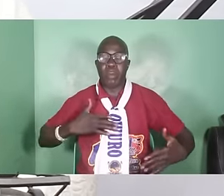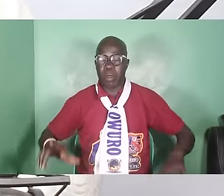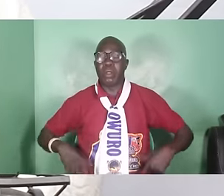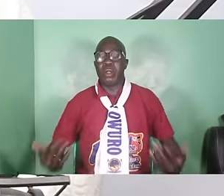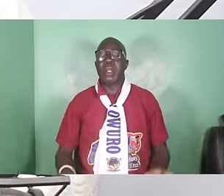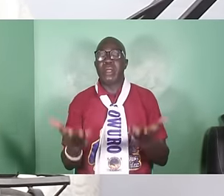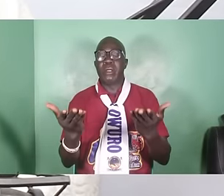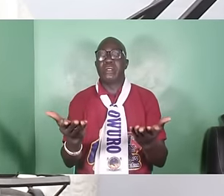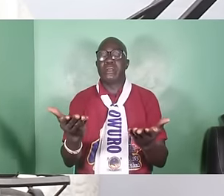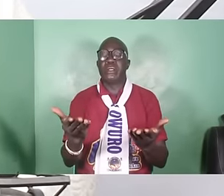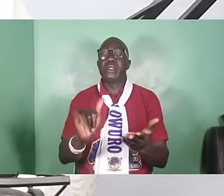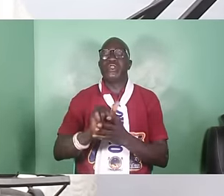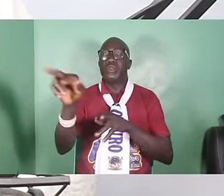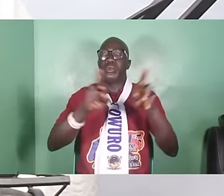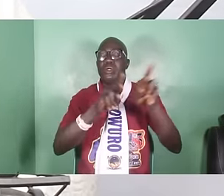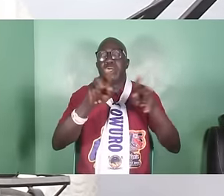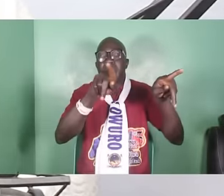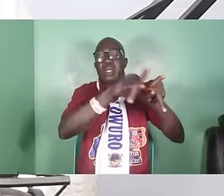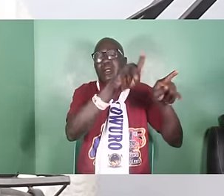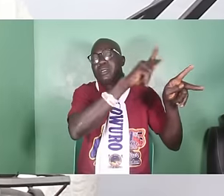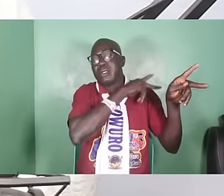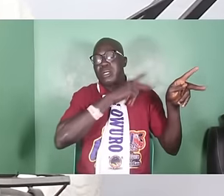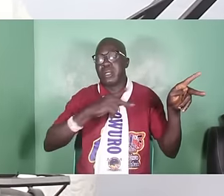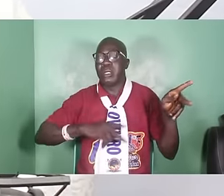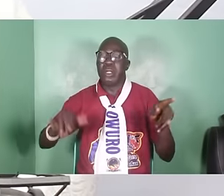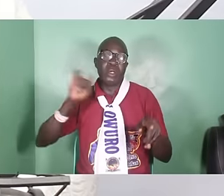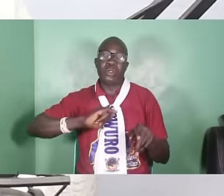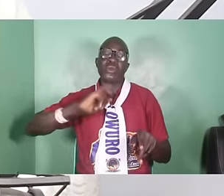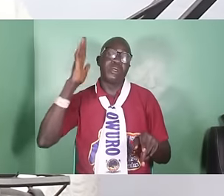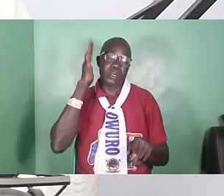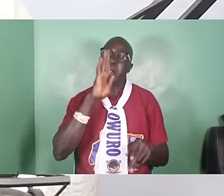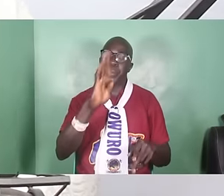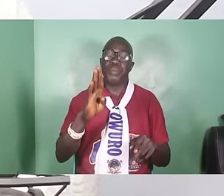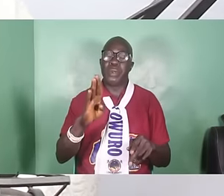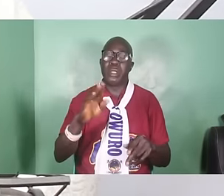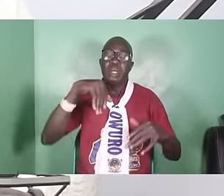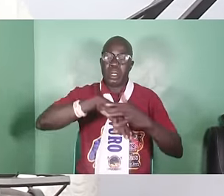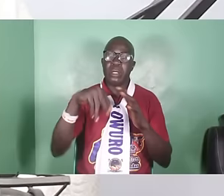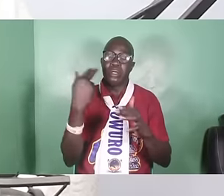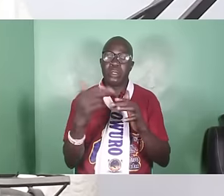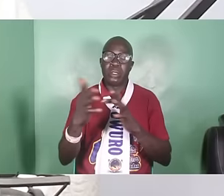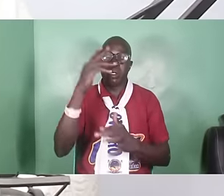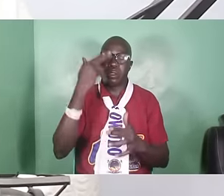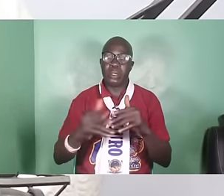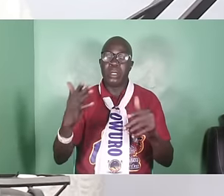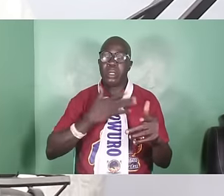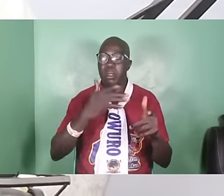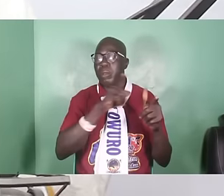dide. Wa de se bi oba. Ben yori. Yes, Oluwa wa.